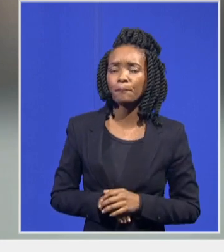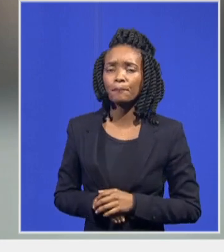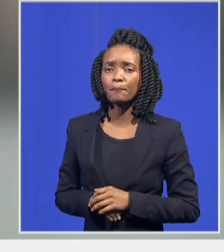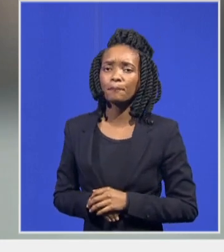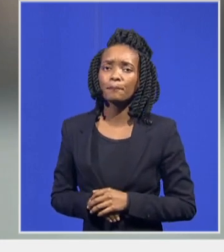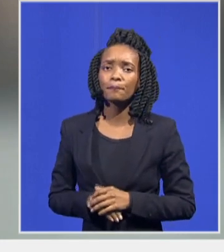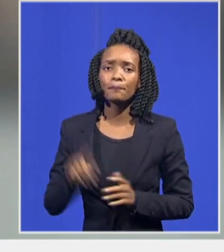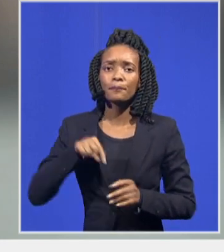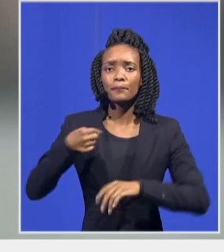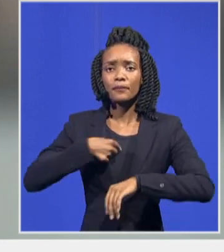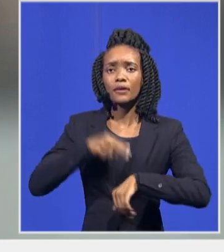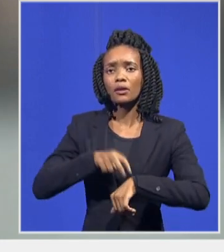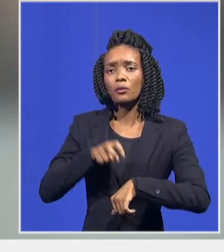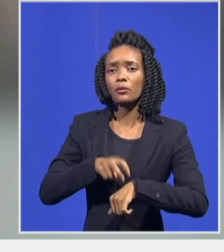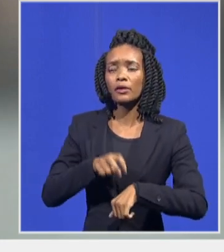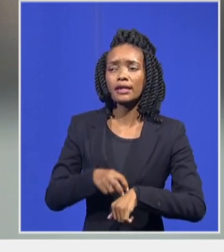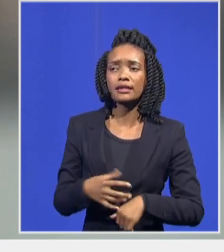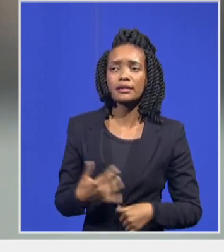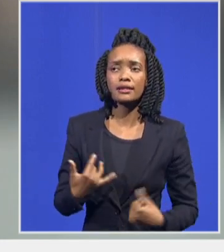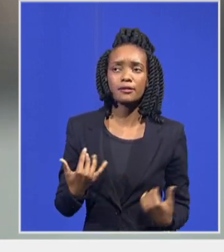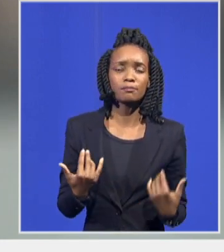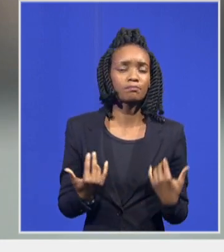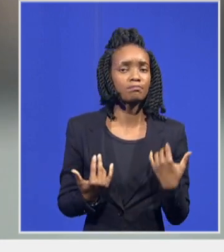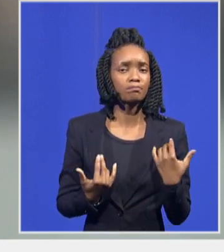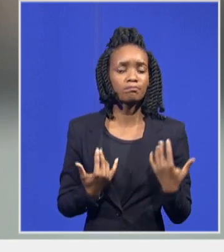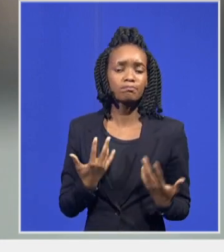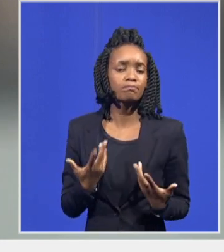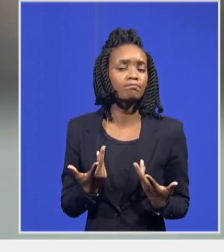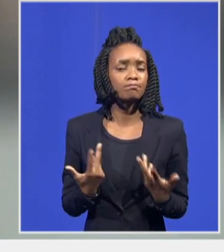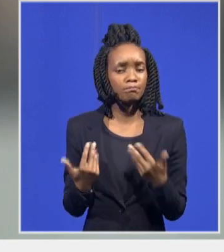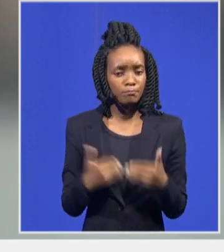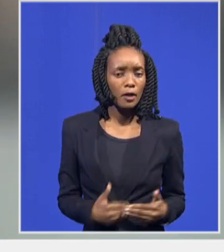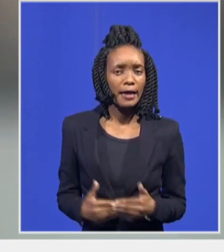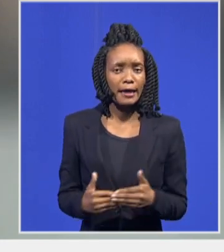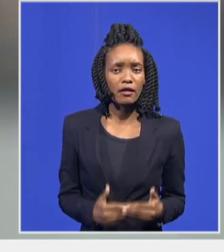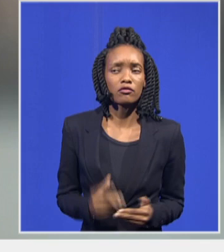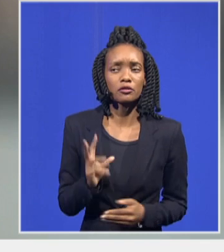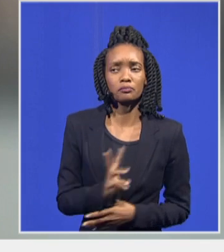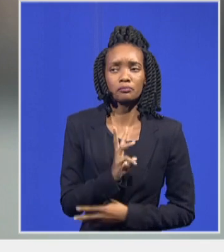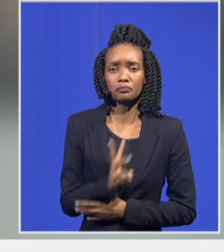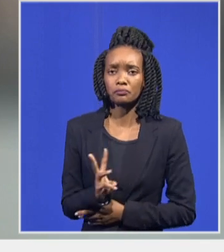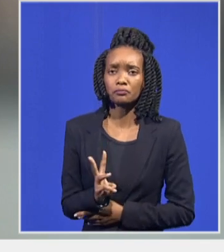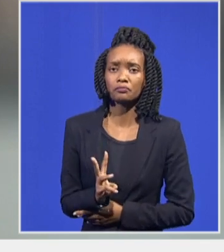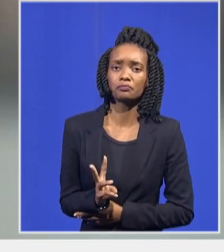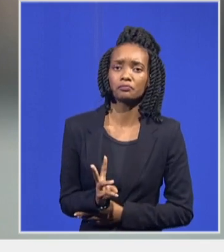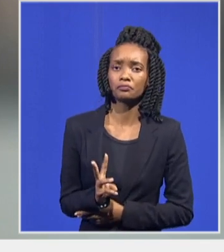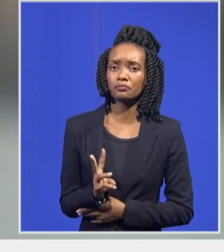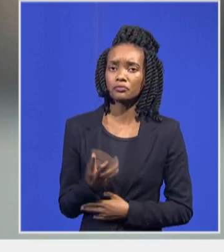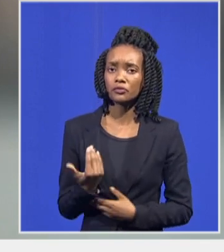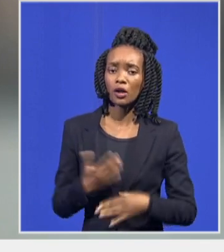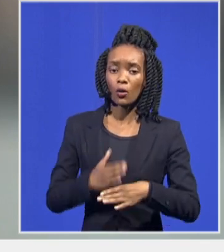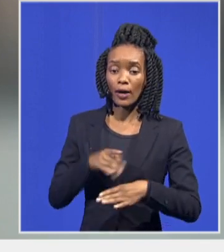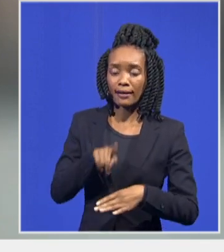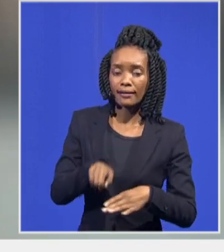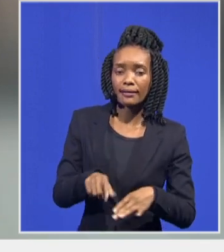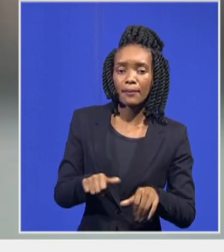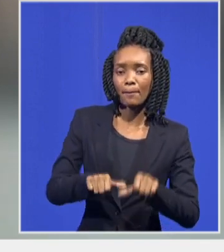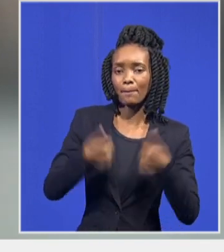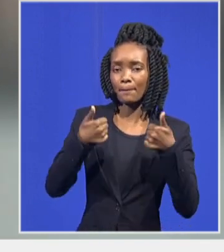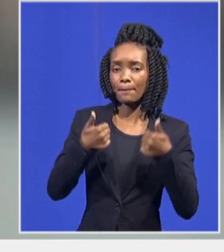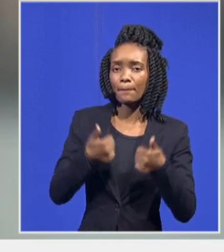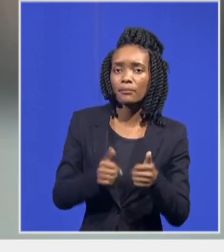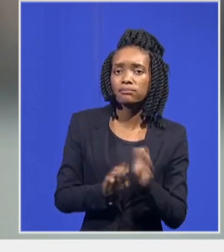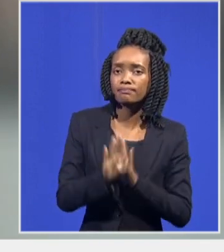We need to take a careful look at it and look at how we can make that work a bit better.